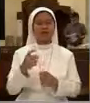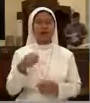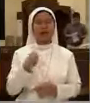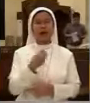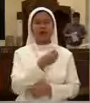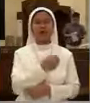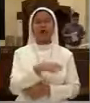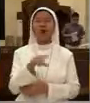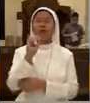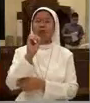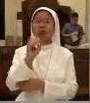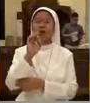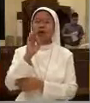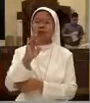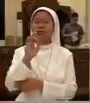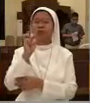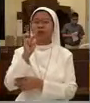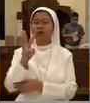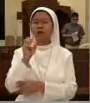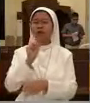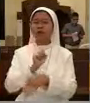overseas Filipino workers.